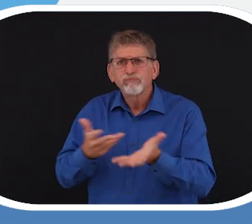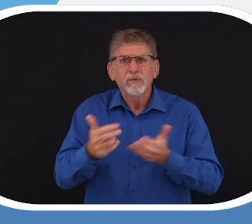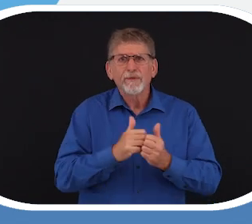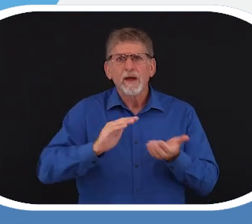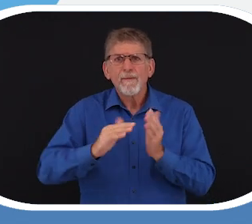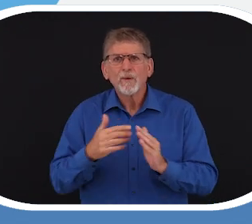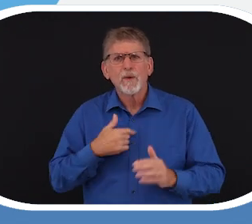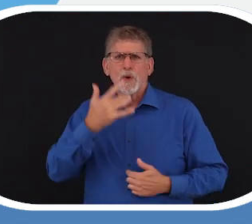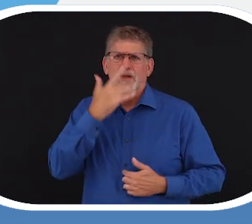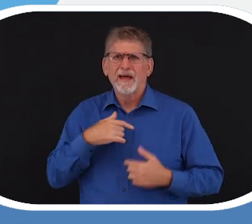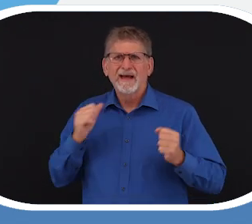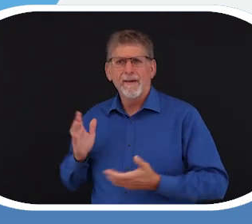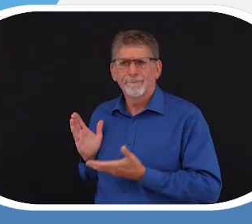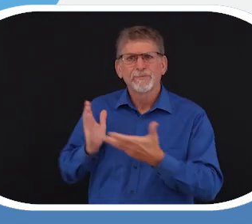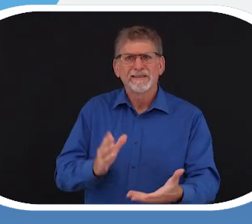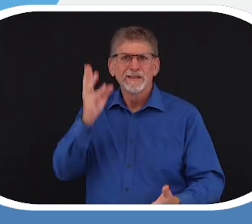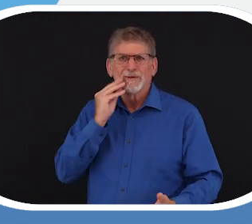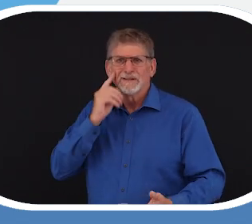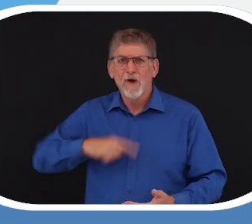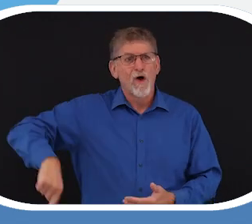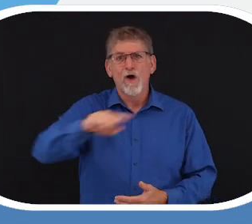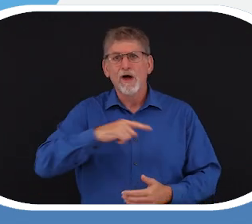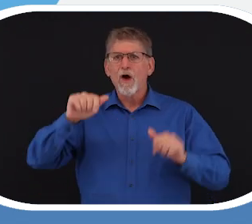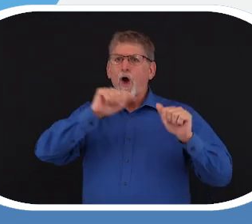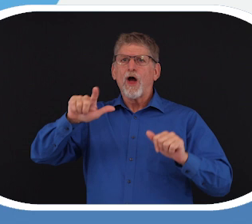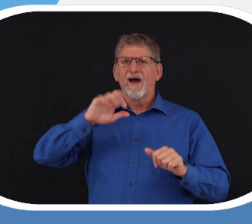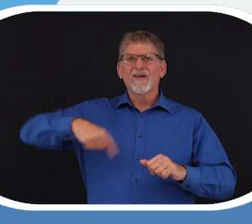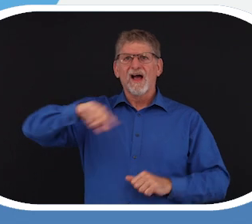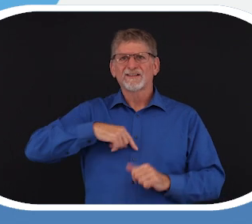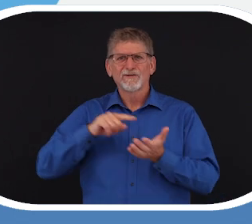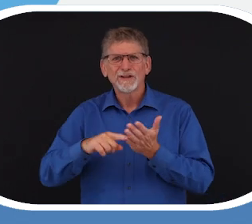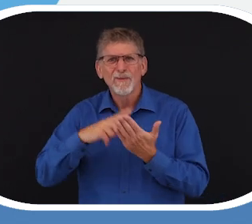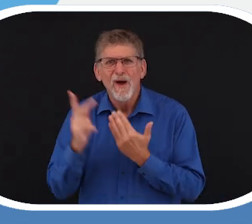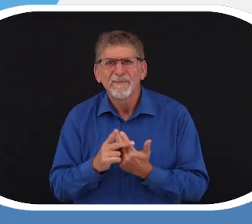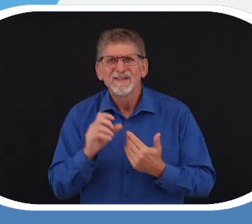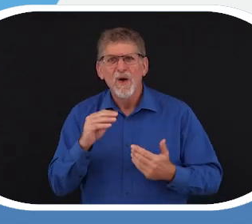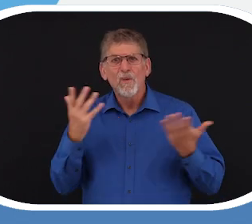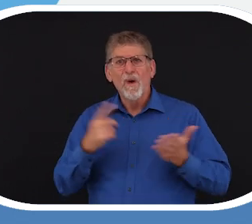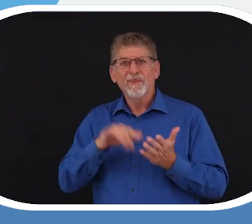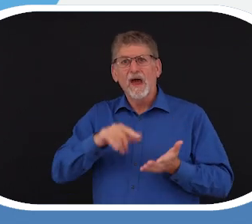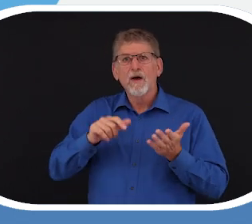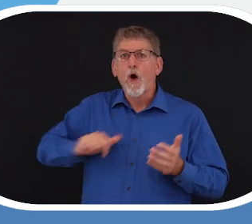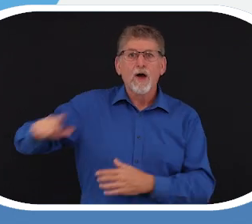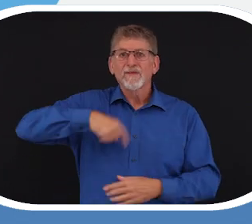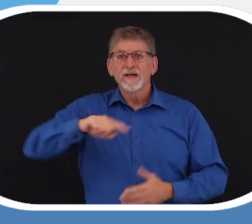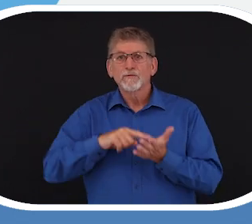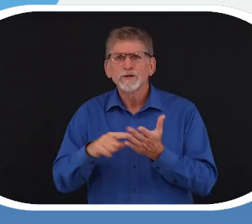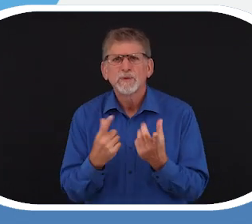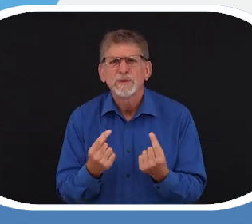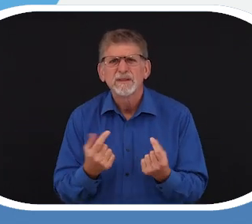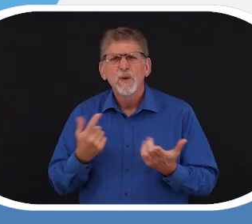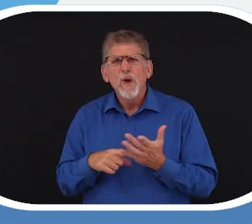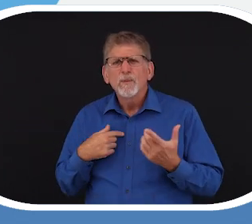that experience to the All of Us Research Program. So what is the All of Us Research Program and what are we setting out to do? We are setting out to engage 1 million or